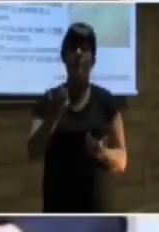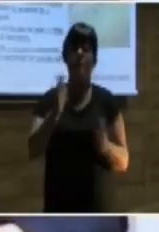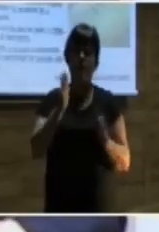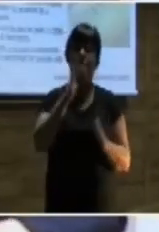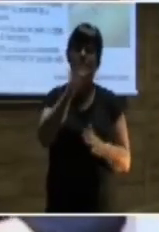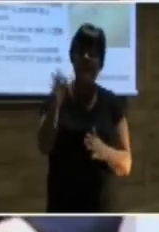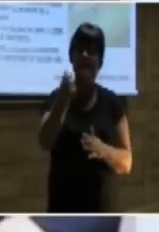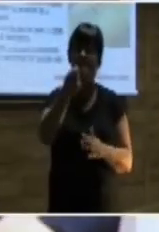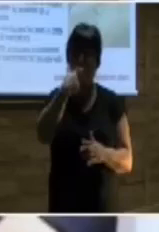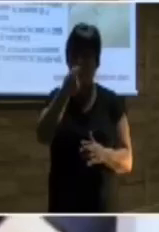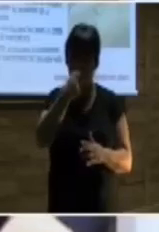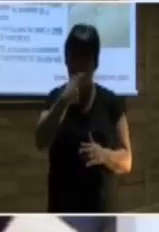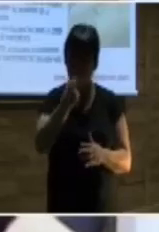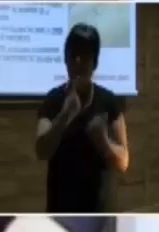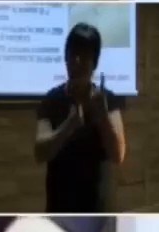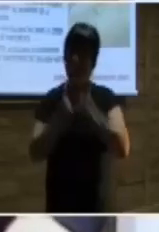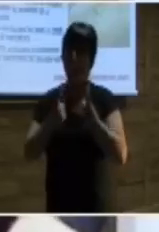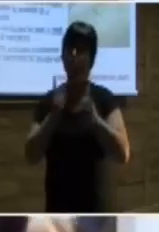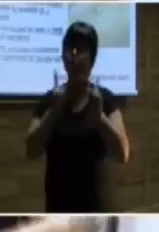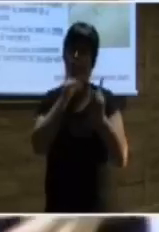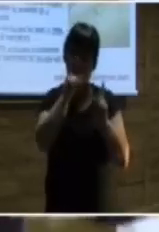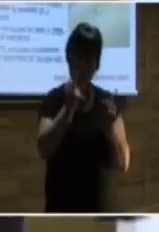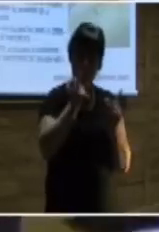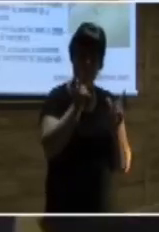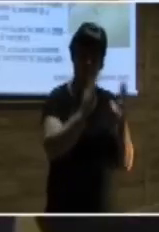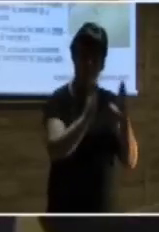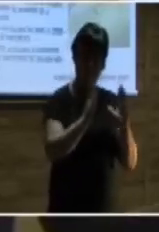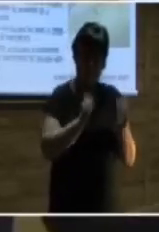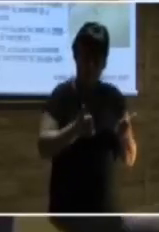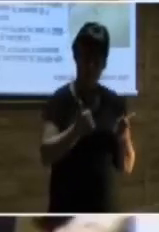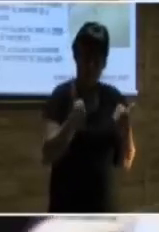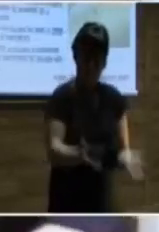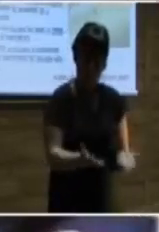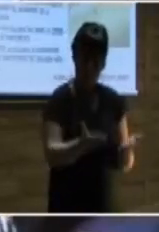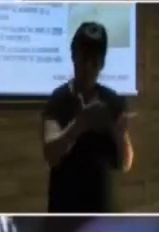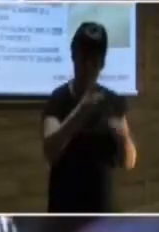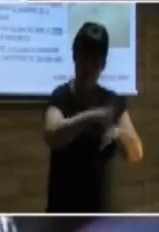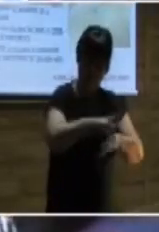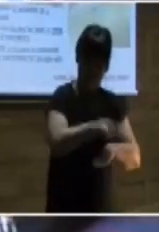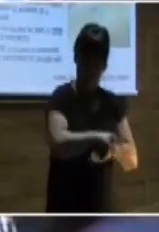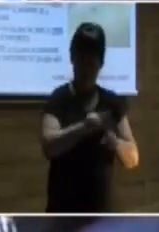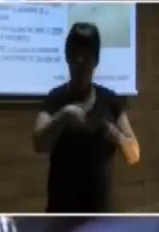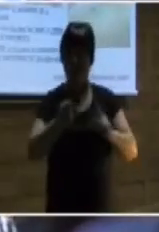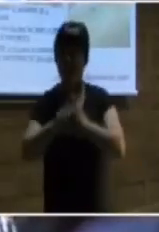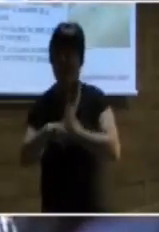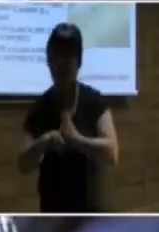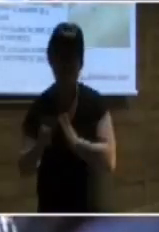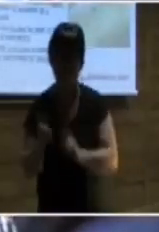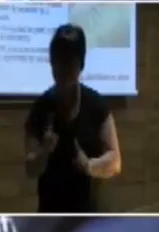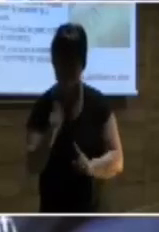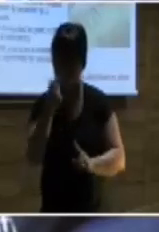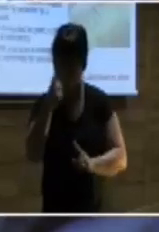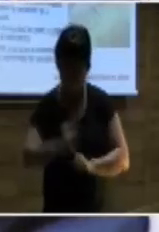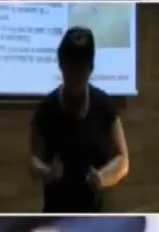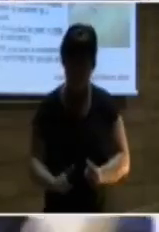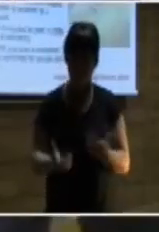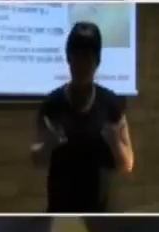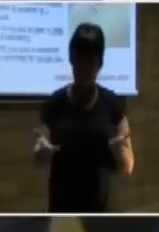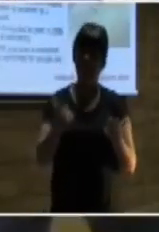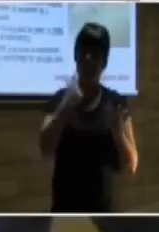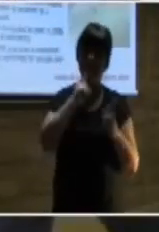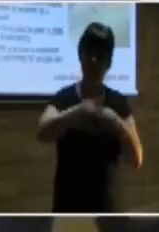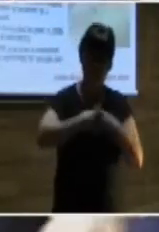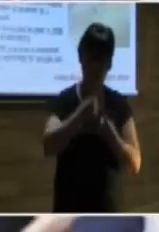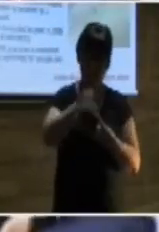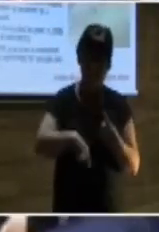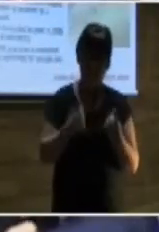the diagnosis, the better. And families also need to know what they're up against. They need to be supported on their journey as best as possible,